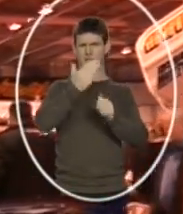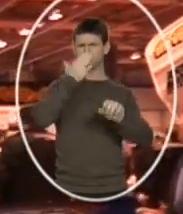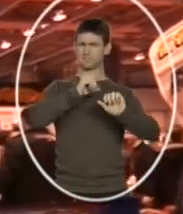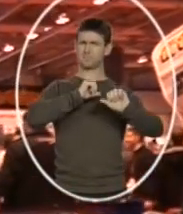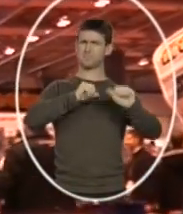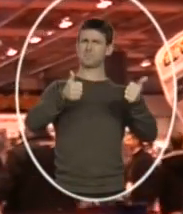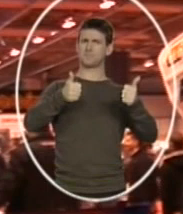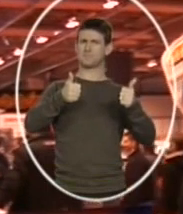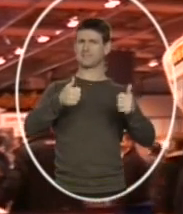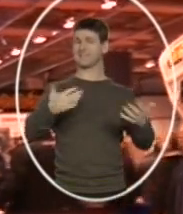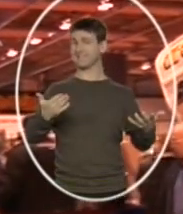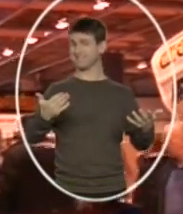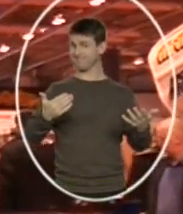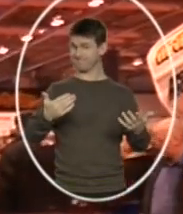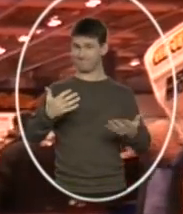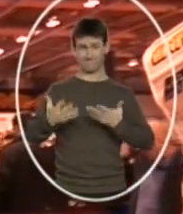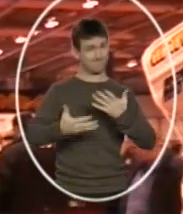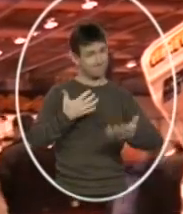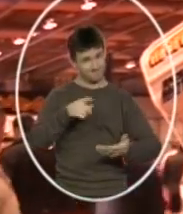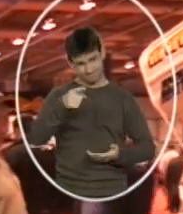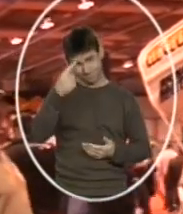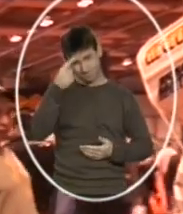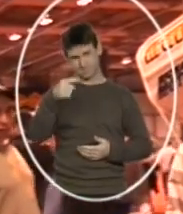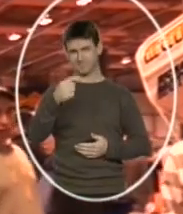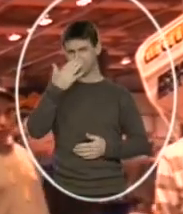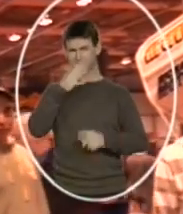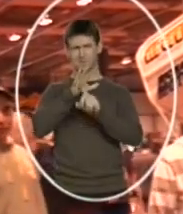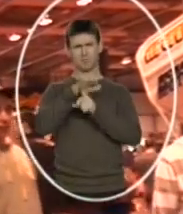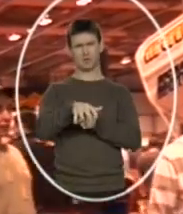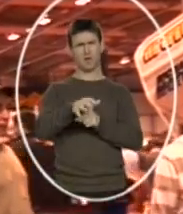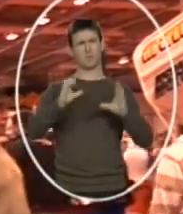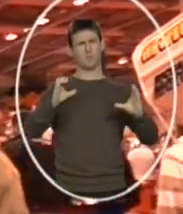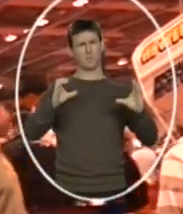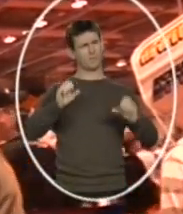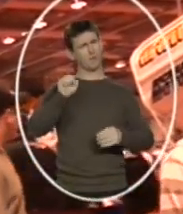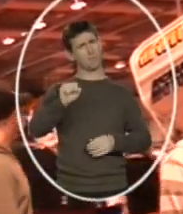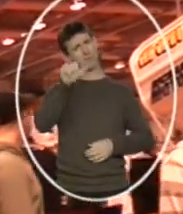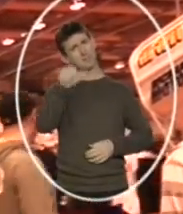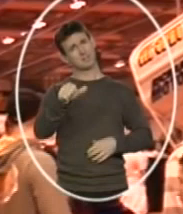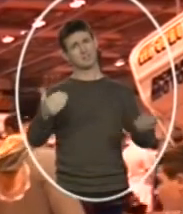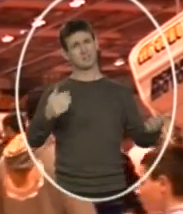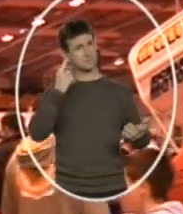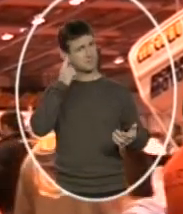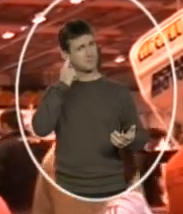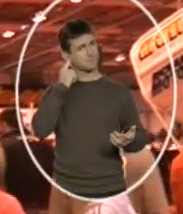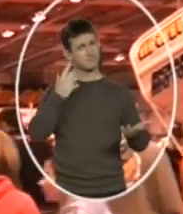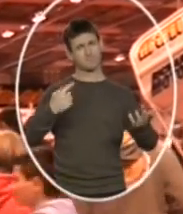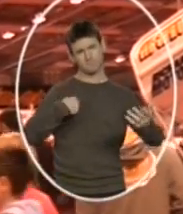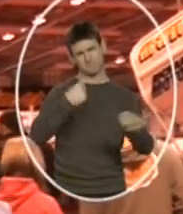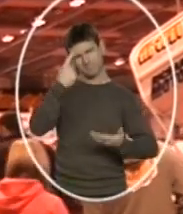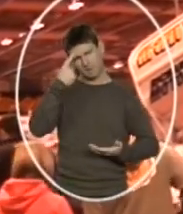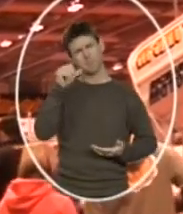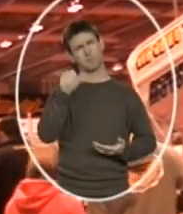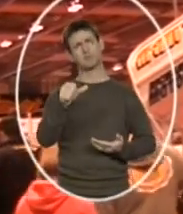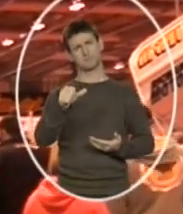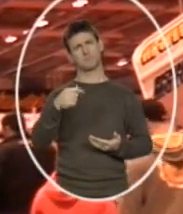well. It almost seems to me that he's got unfair pressure on his shoulders, Frankie. He has, I think, yeah. He's